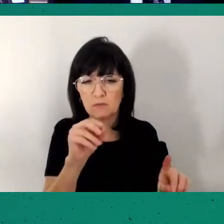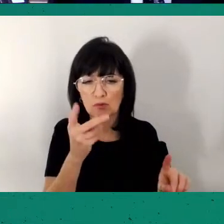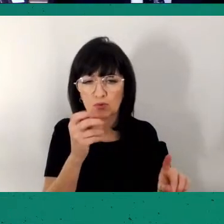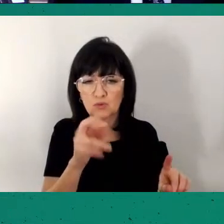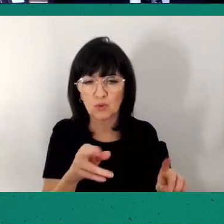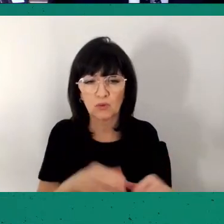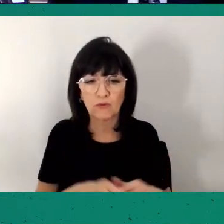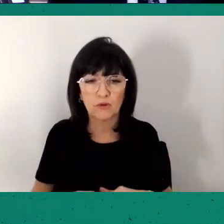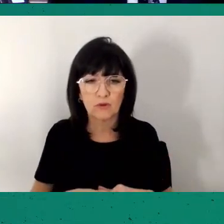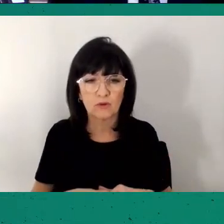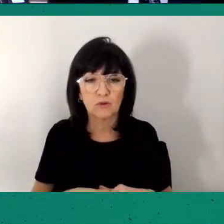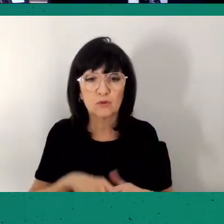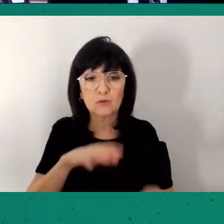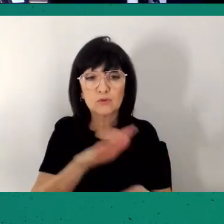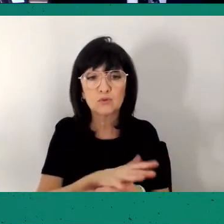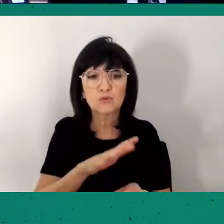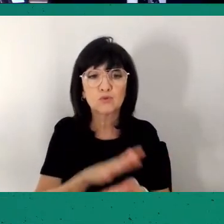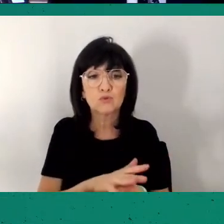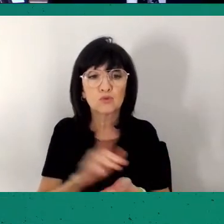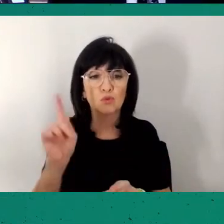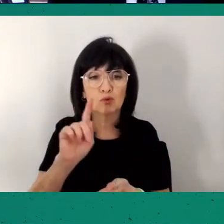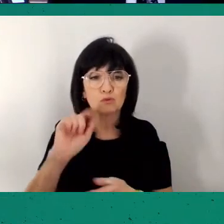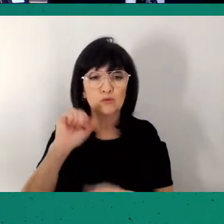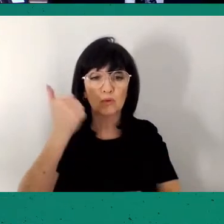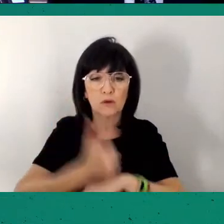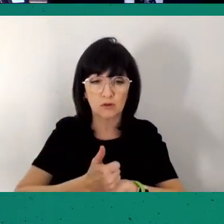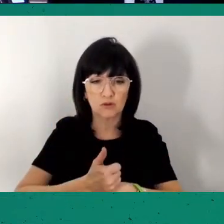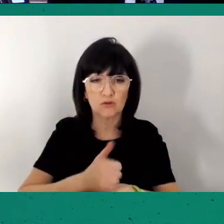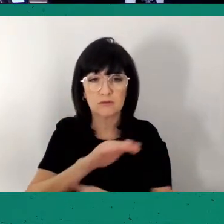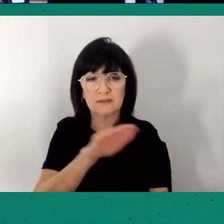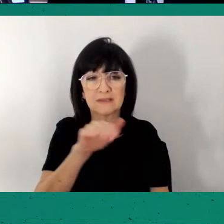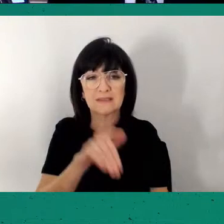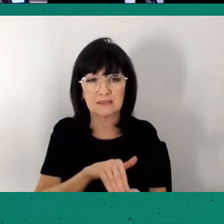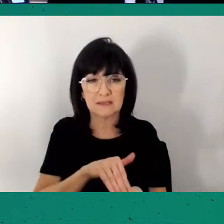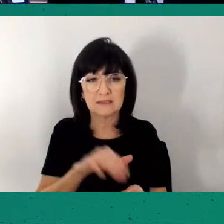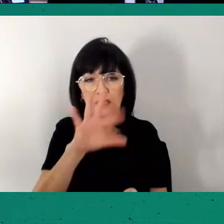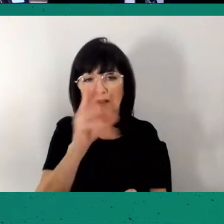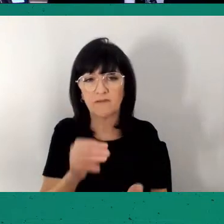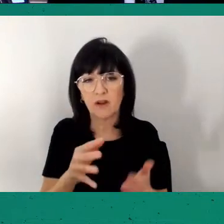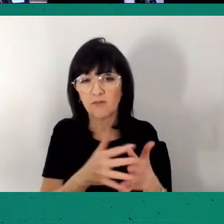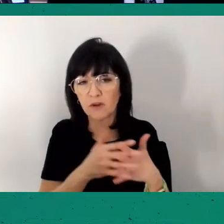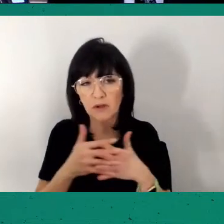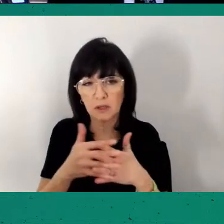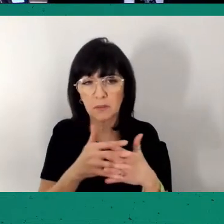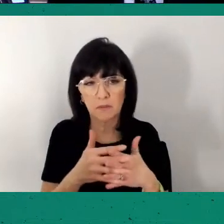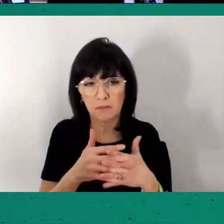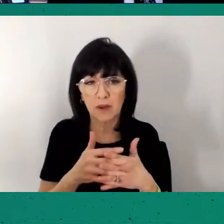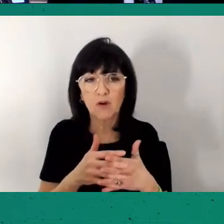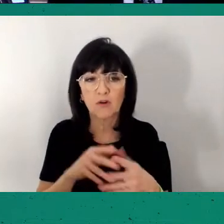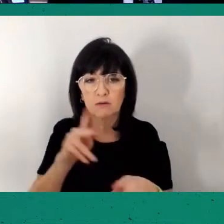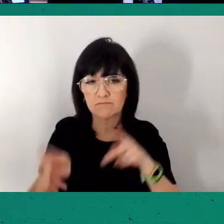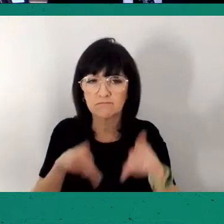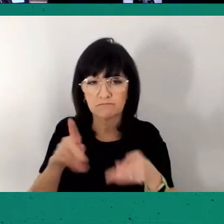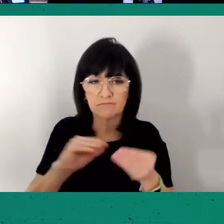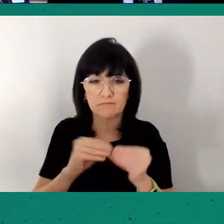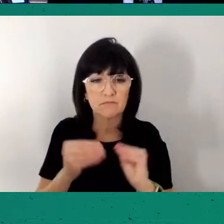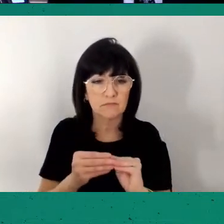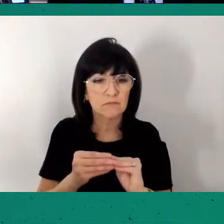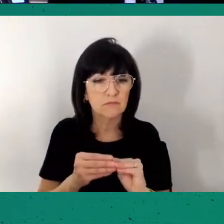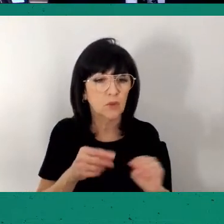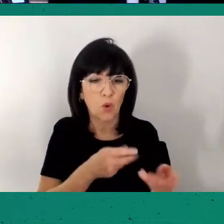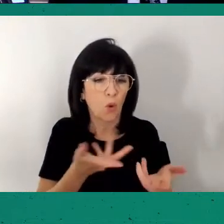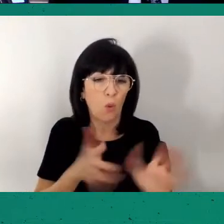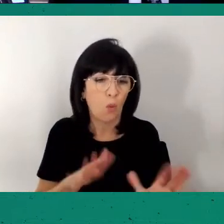were located in the center of African American populations to avoid any negative reactions that they might have